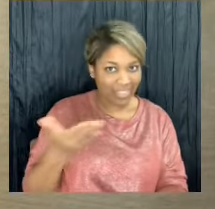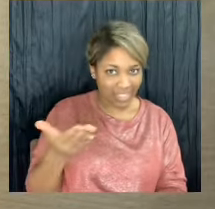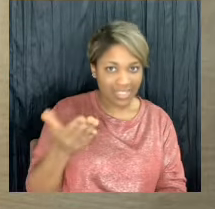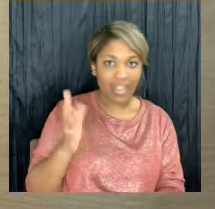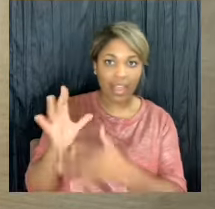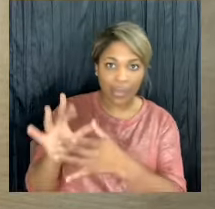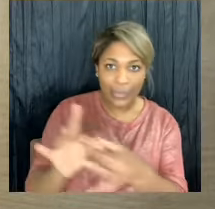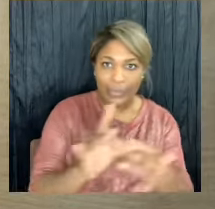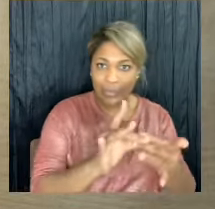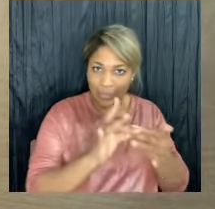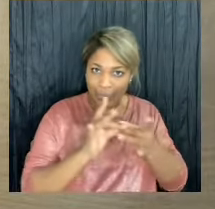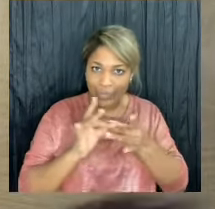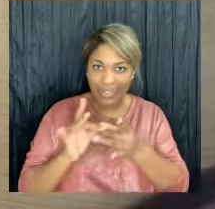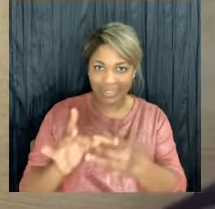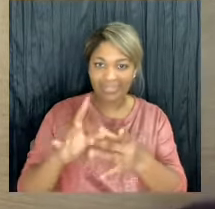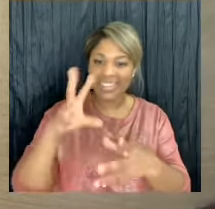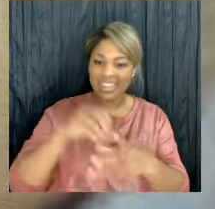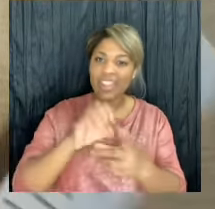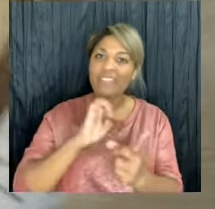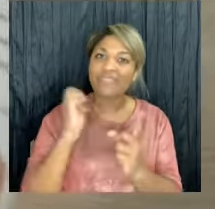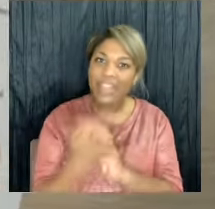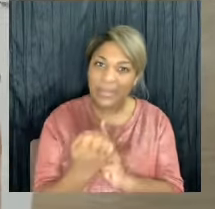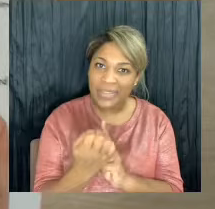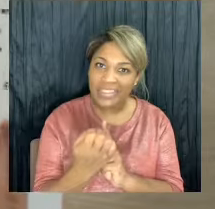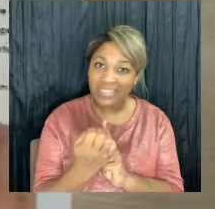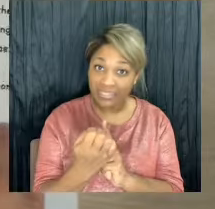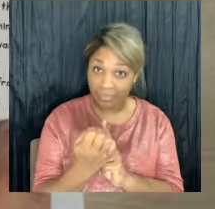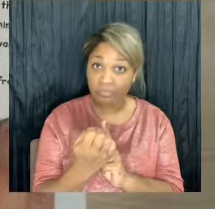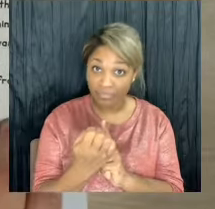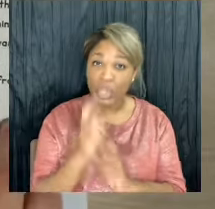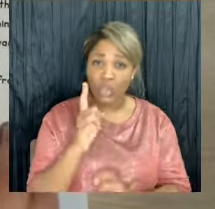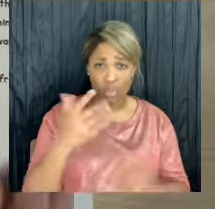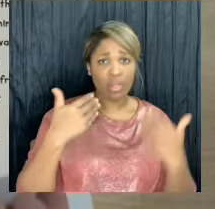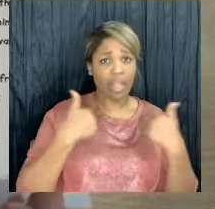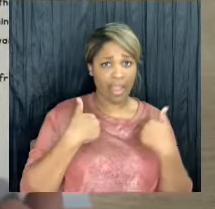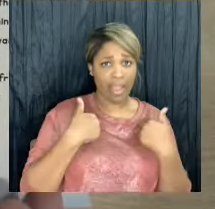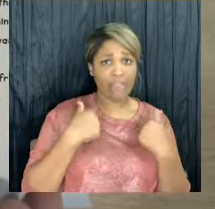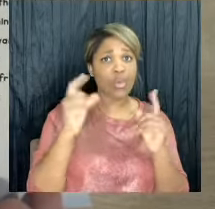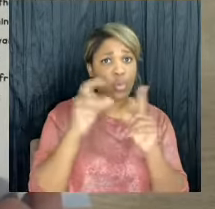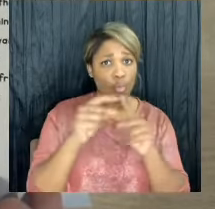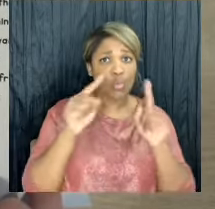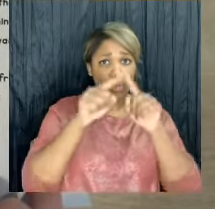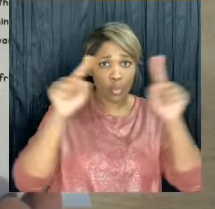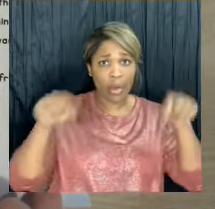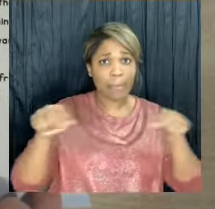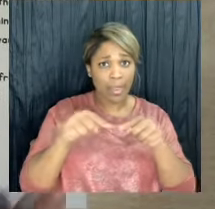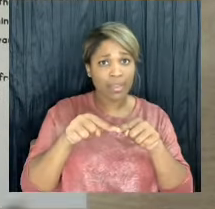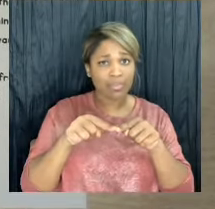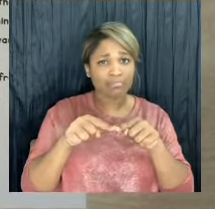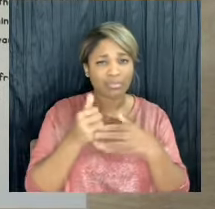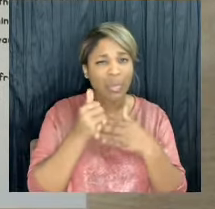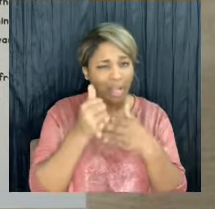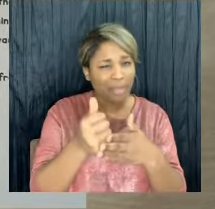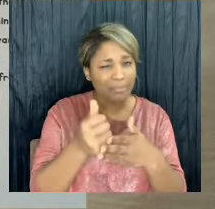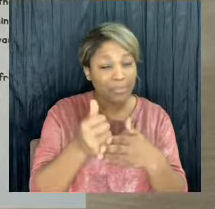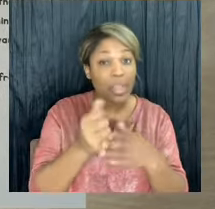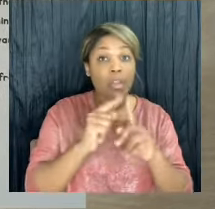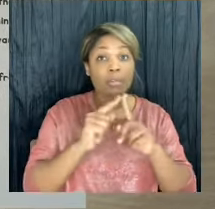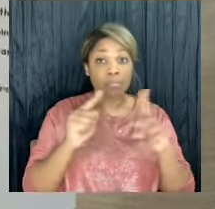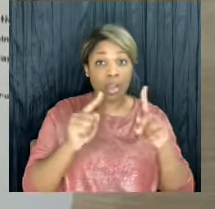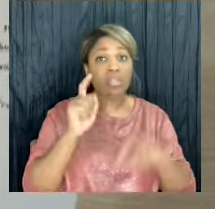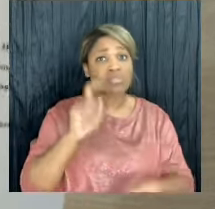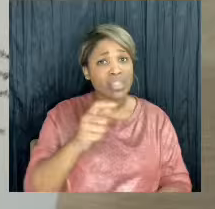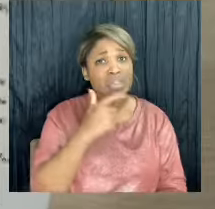interact in an environment. You will have a word bank, so this will help you out. But you'll need to